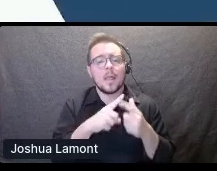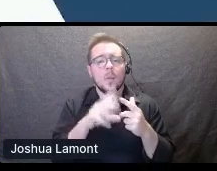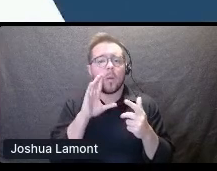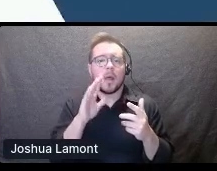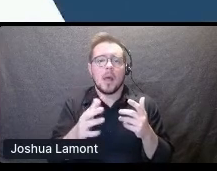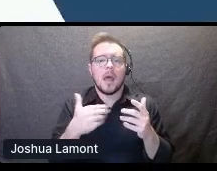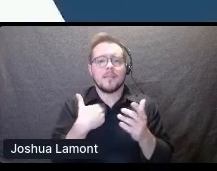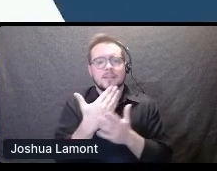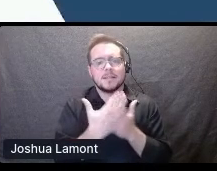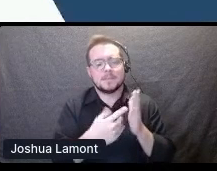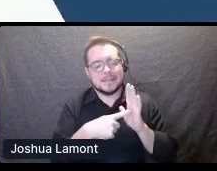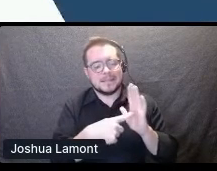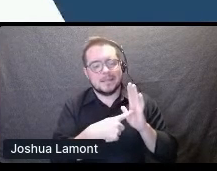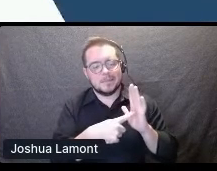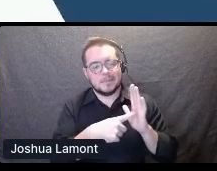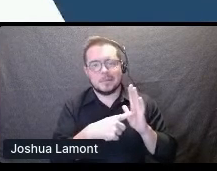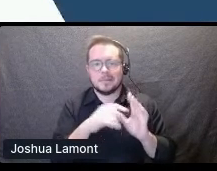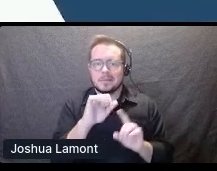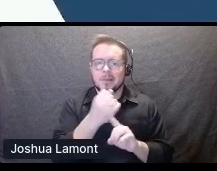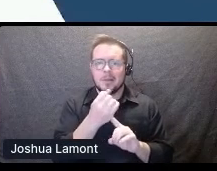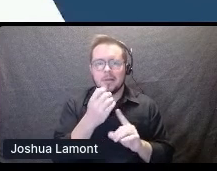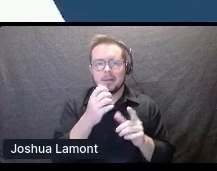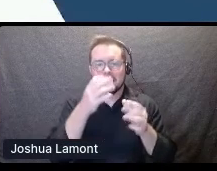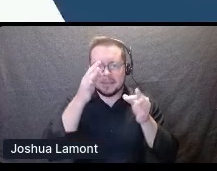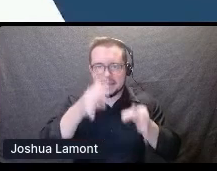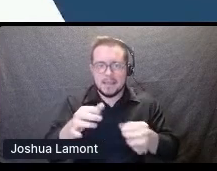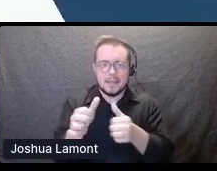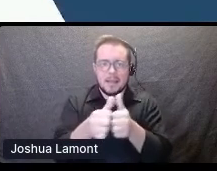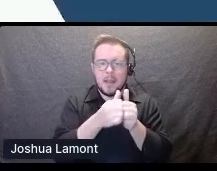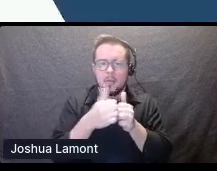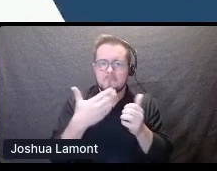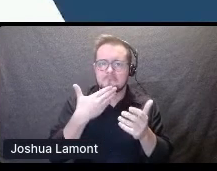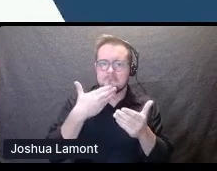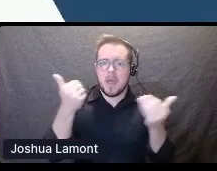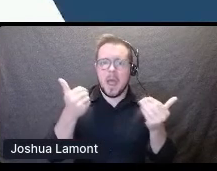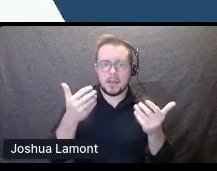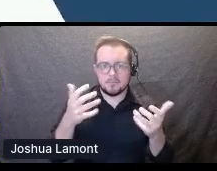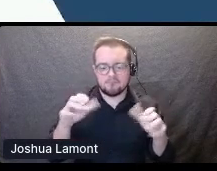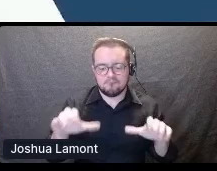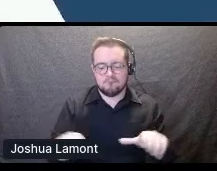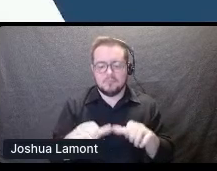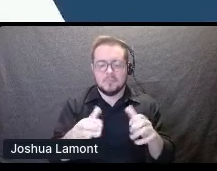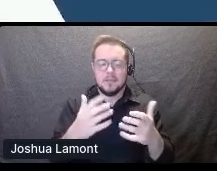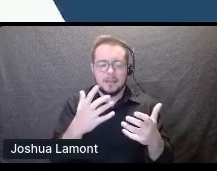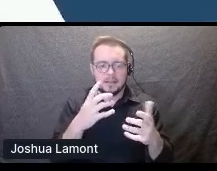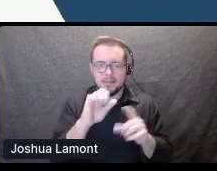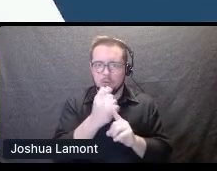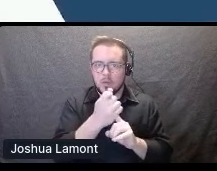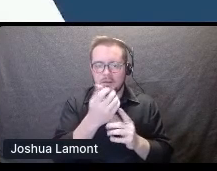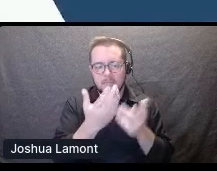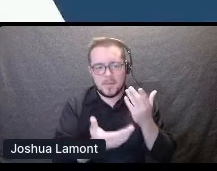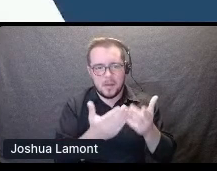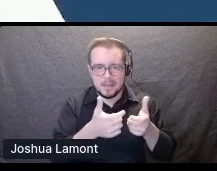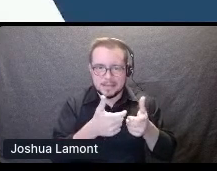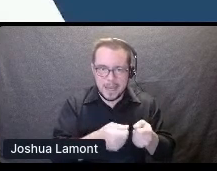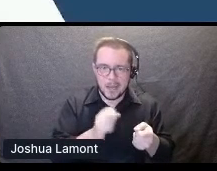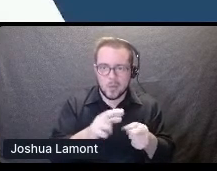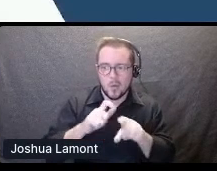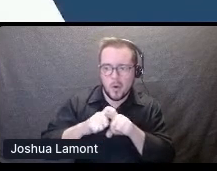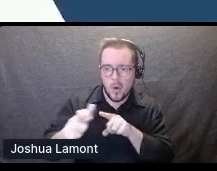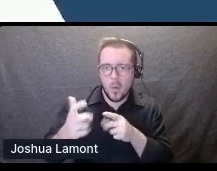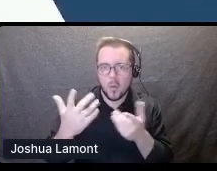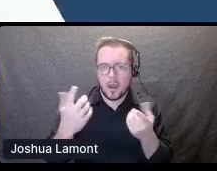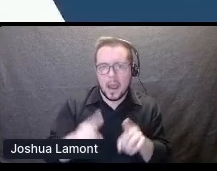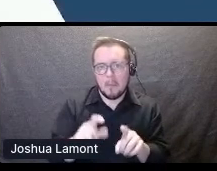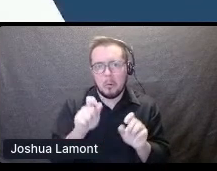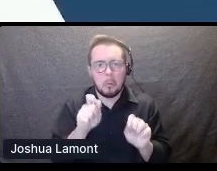and kind of decide together what's the best course of action in scenarios that might take place in texting or phone banking. And then finally, we'll